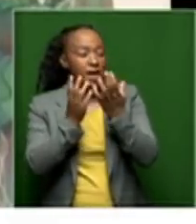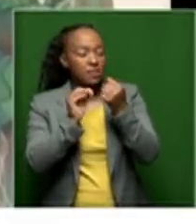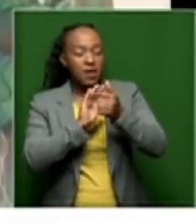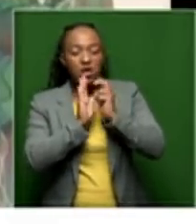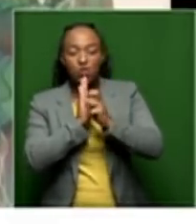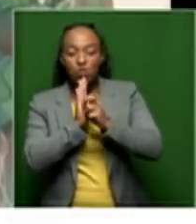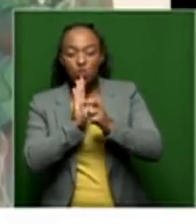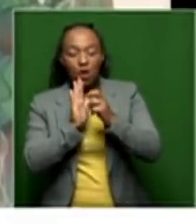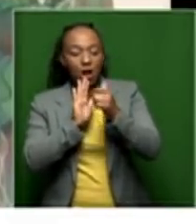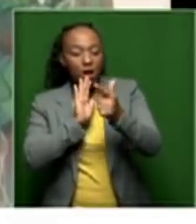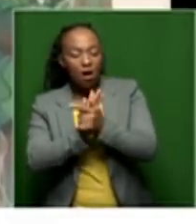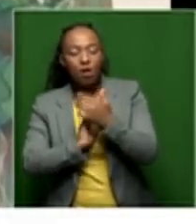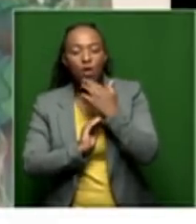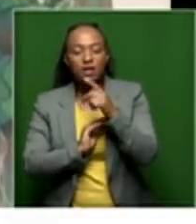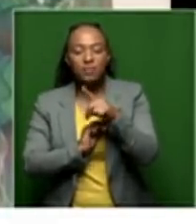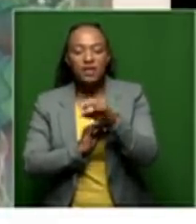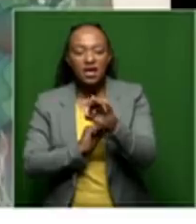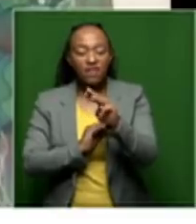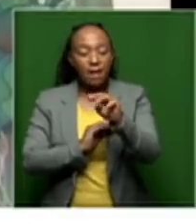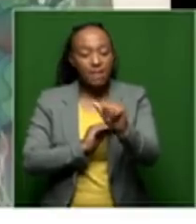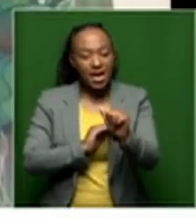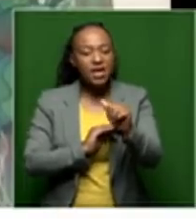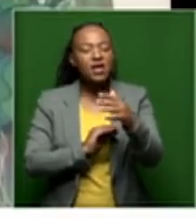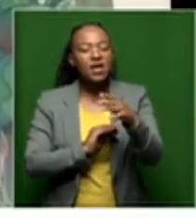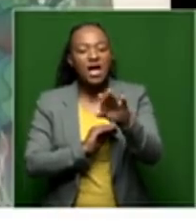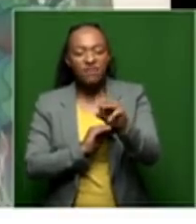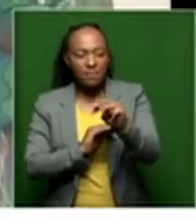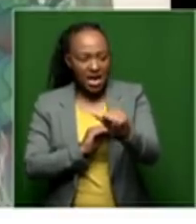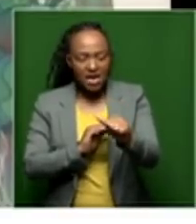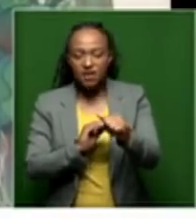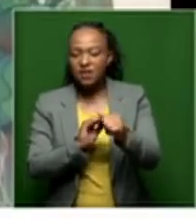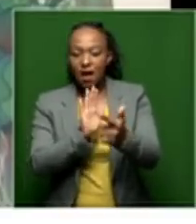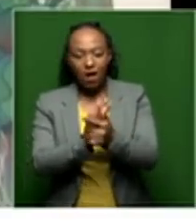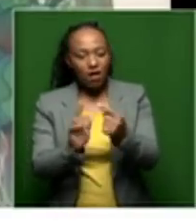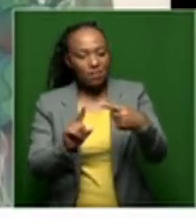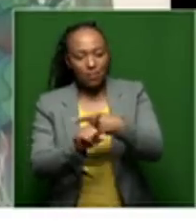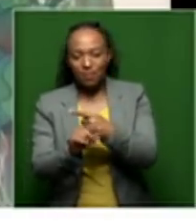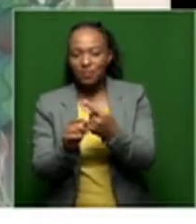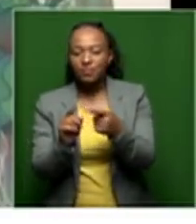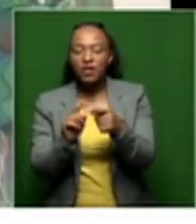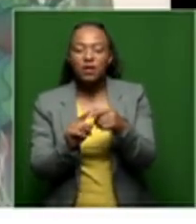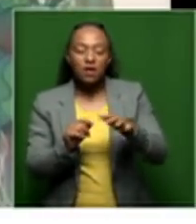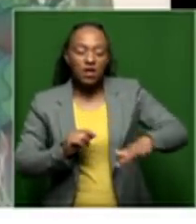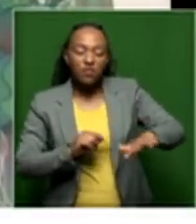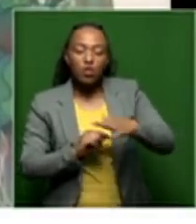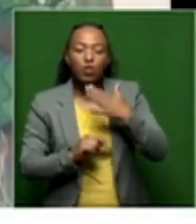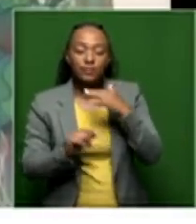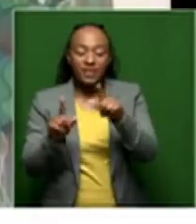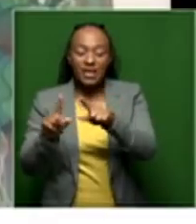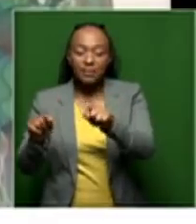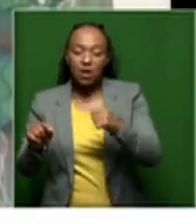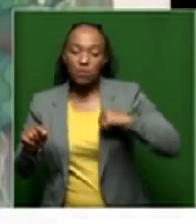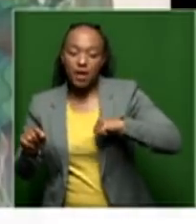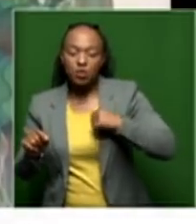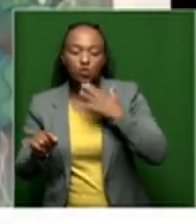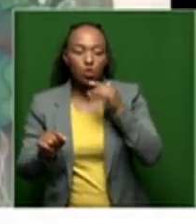the PFMA, MFMA, and if you look at the metros in particular, Cape Town, Tshwane, City